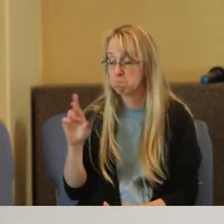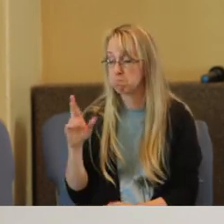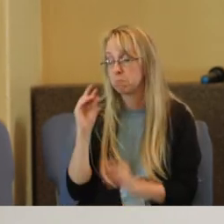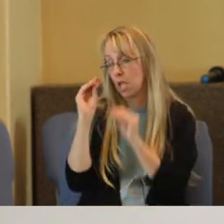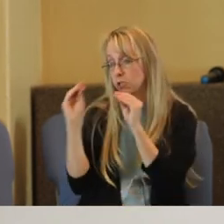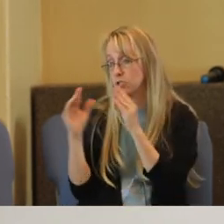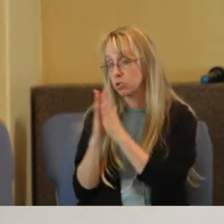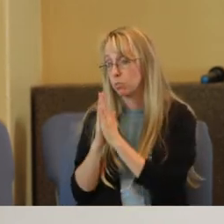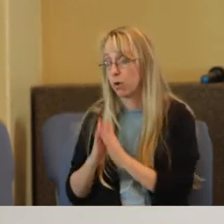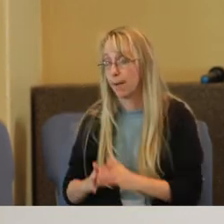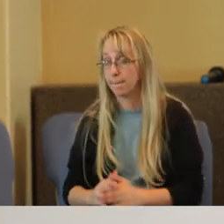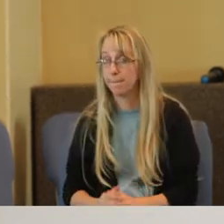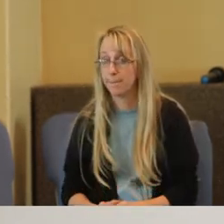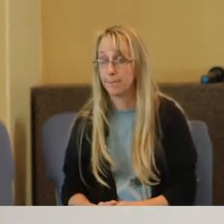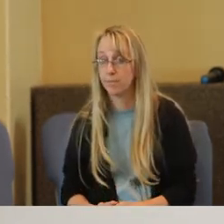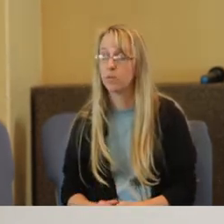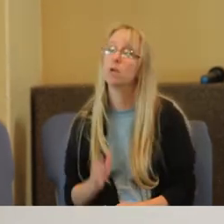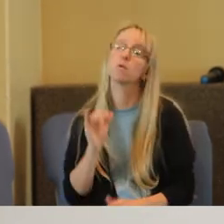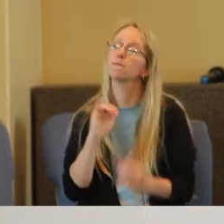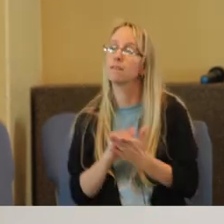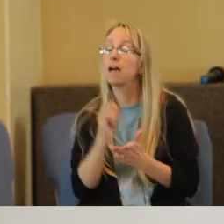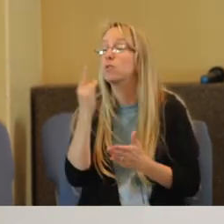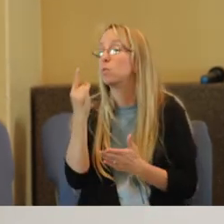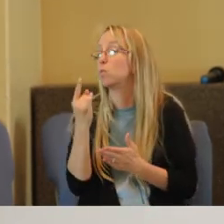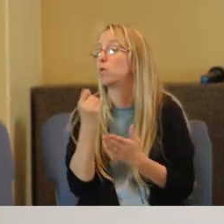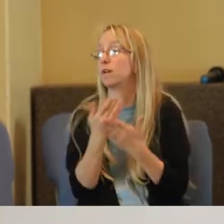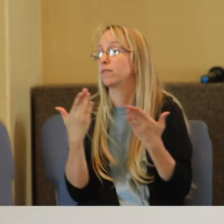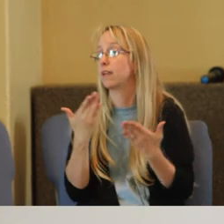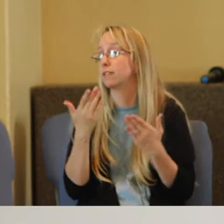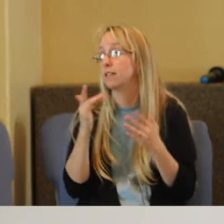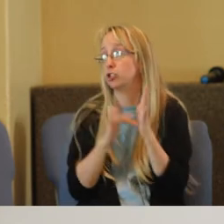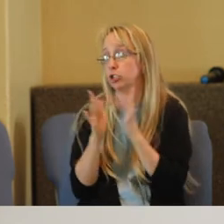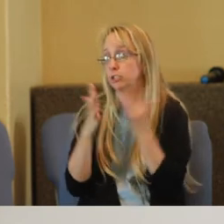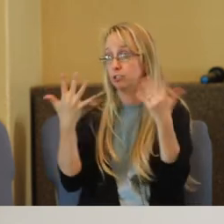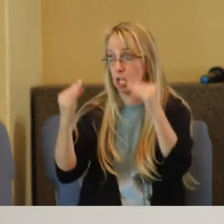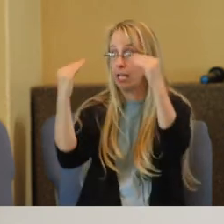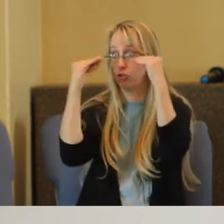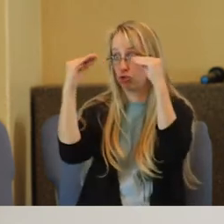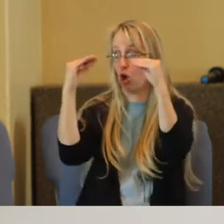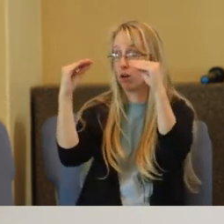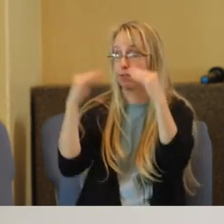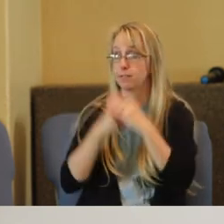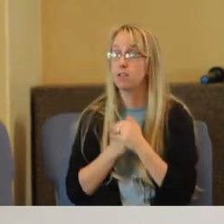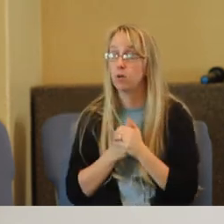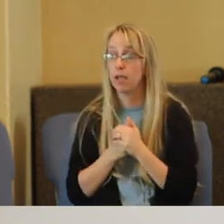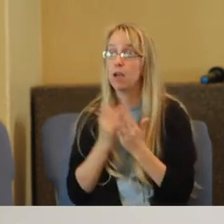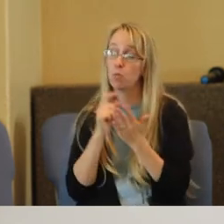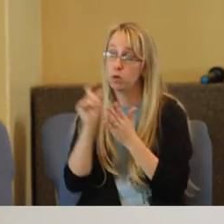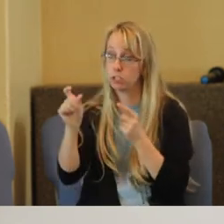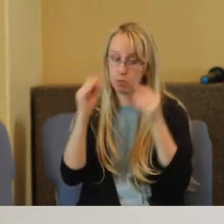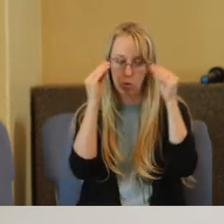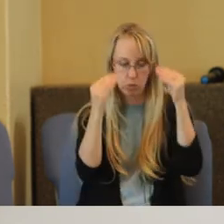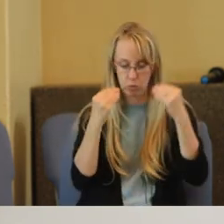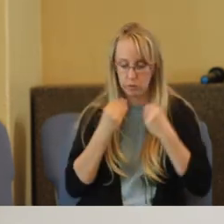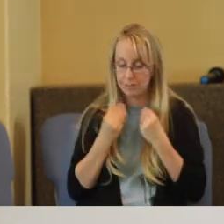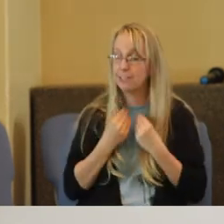Okay? So this is one of those things that Jesus has taught us, right? And that we're supposed to teach ourselves.